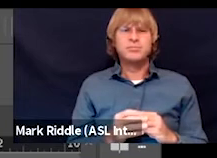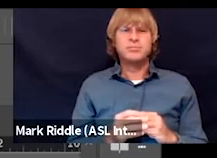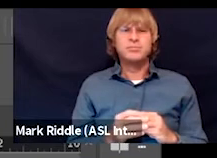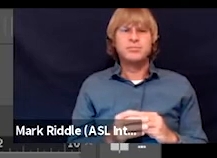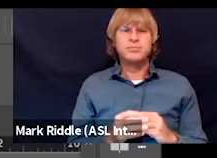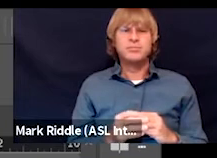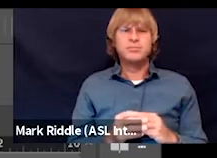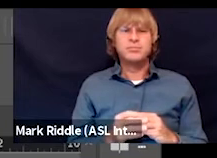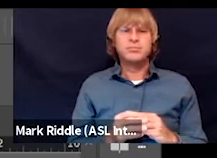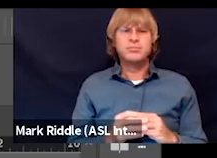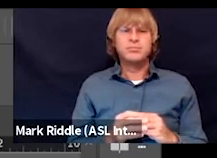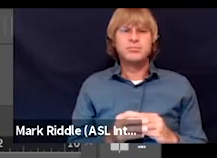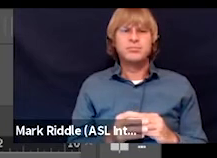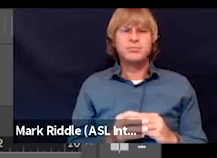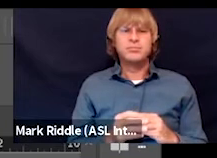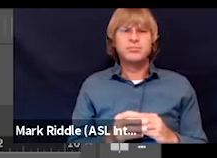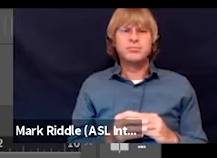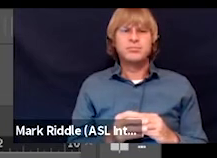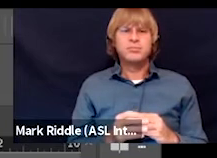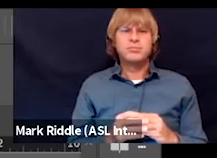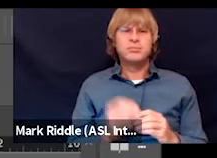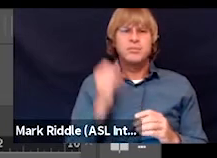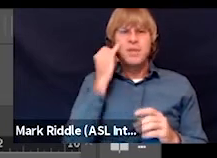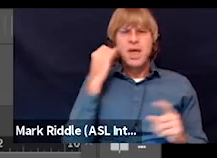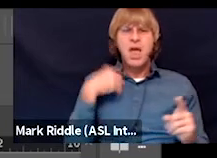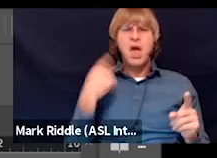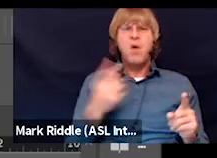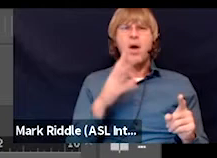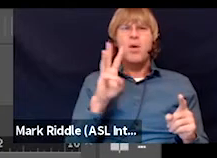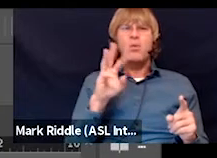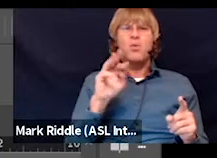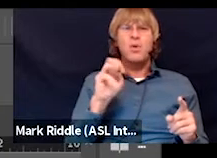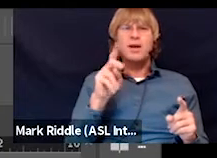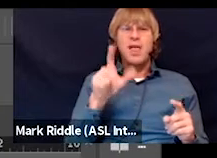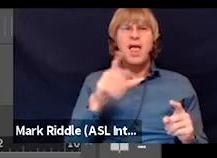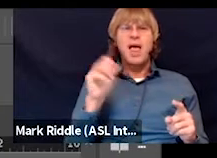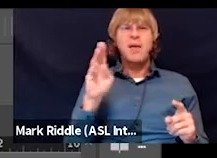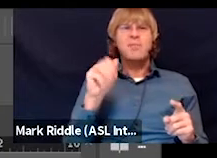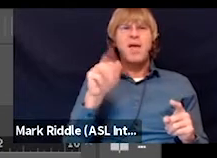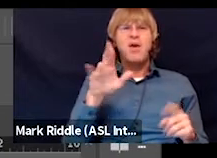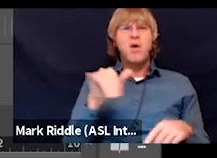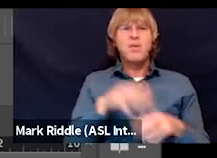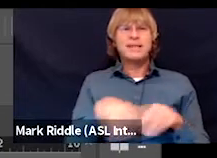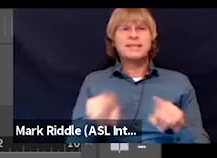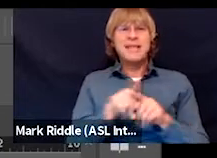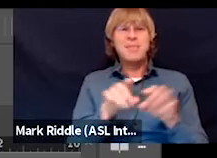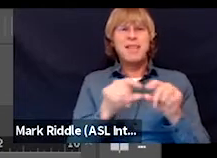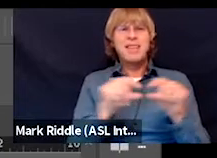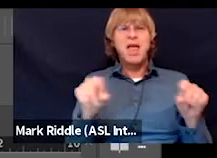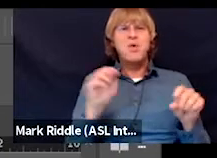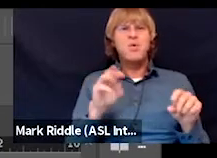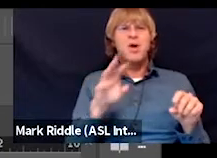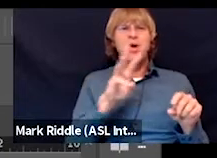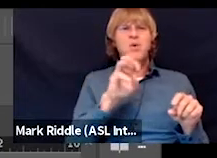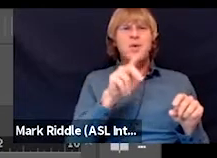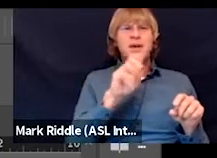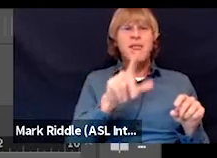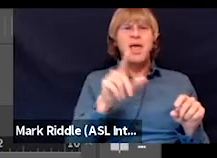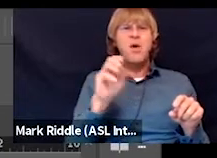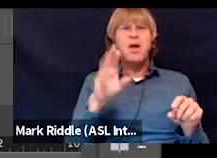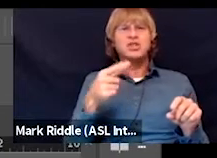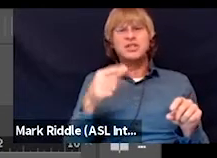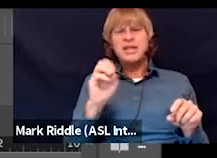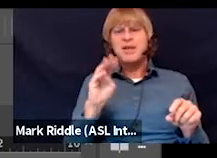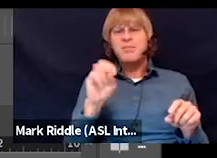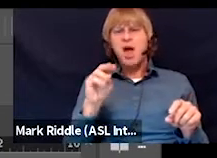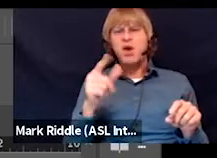So let's say I always want Wendell and Barry to be on the same line, or GE monogram, or